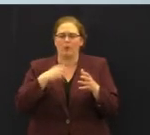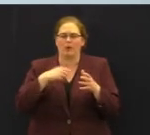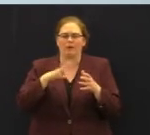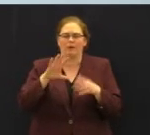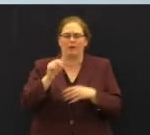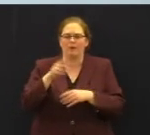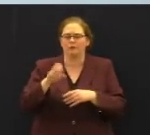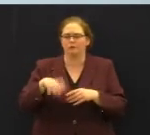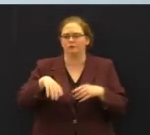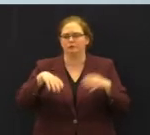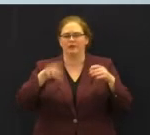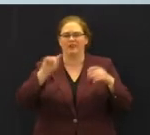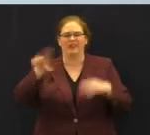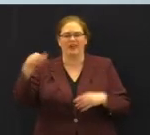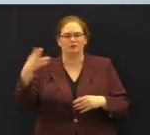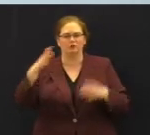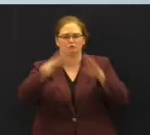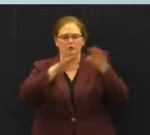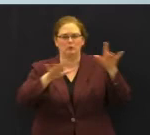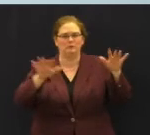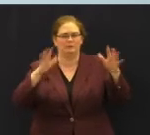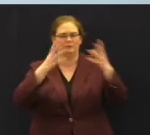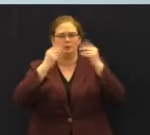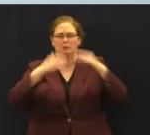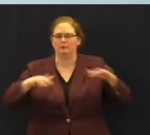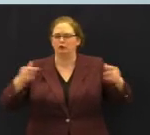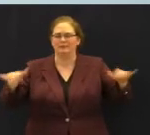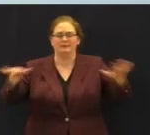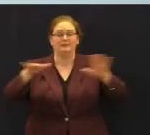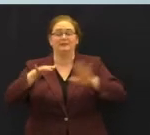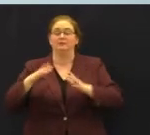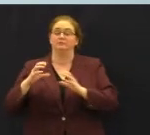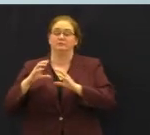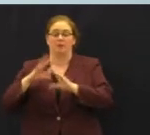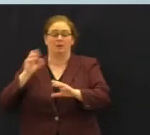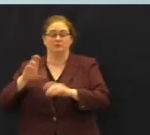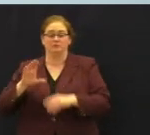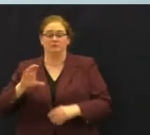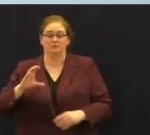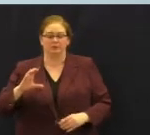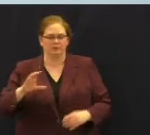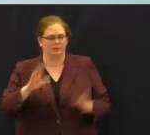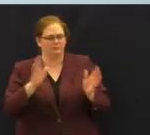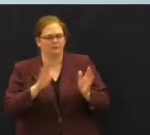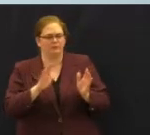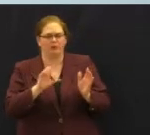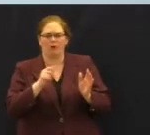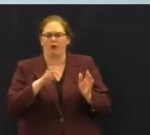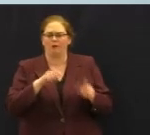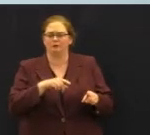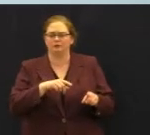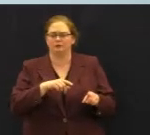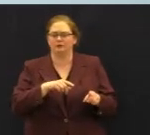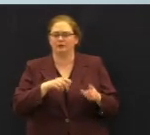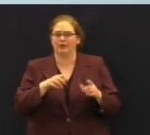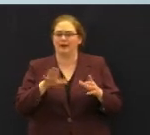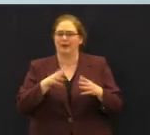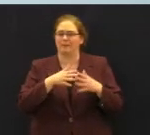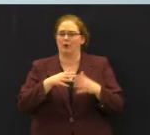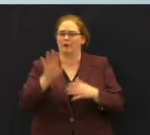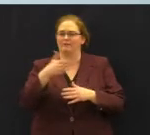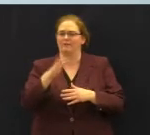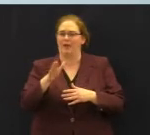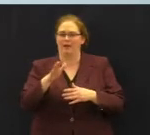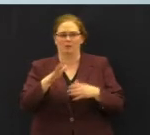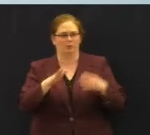green fields with the sheep. And there was a picture of that. But there'd be this little cottage and an American flag hanging out of the